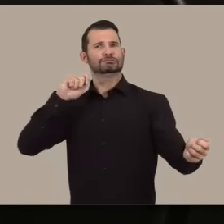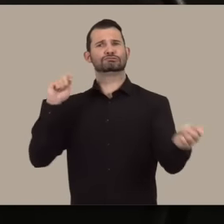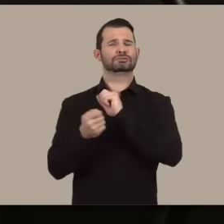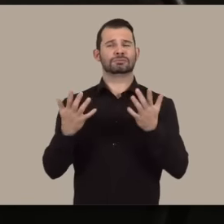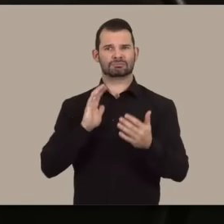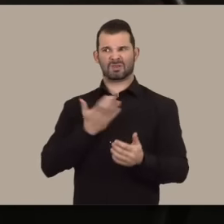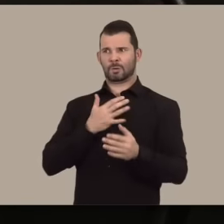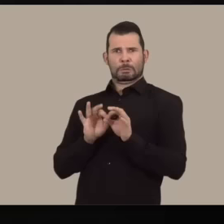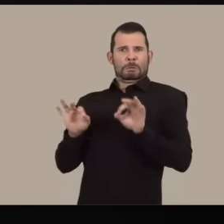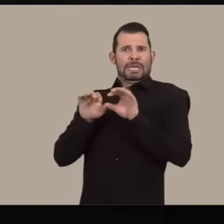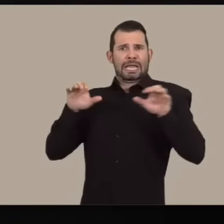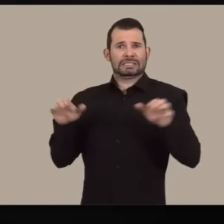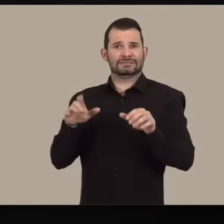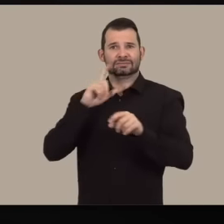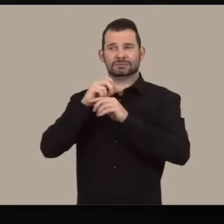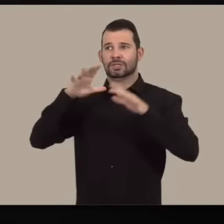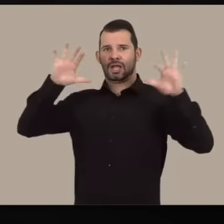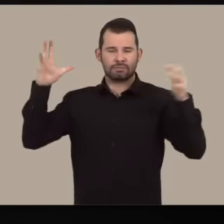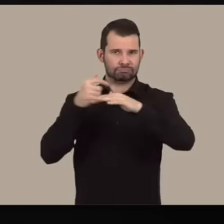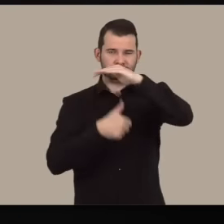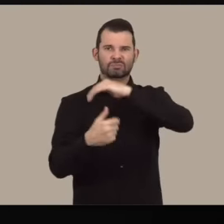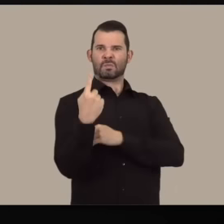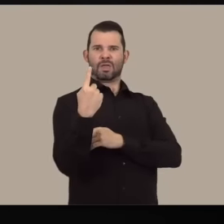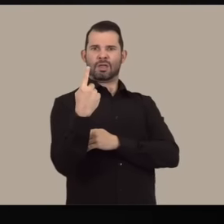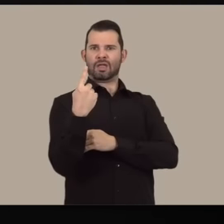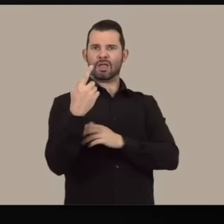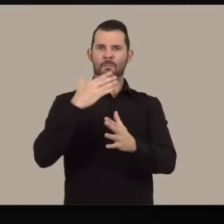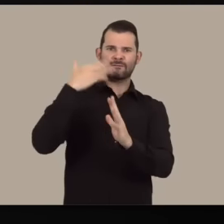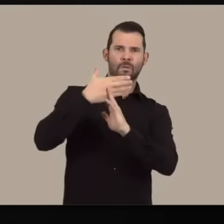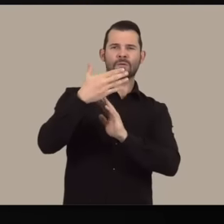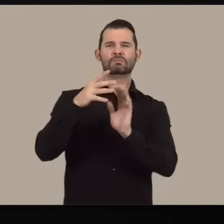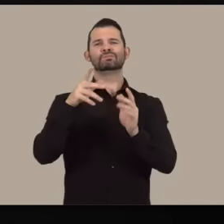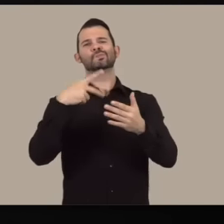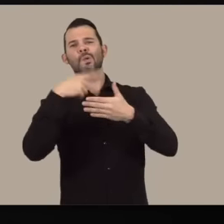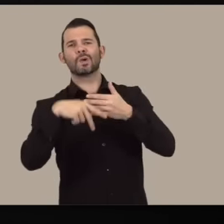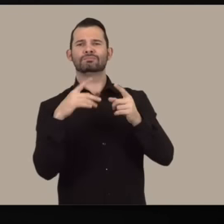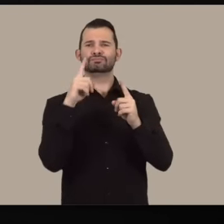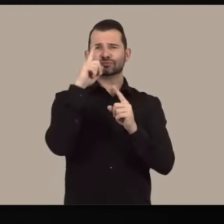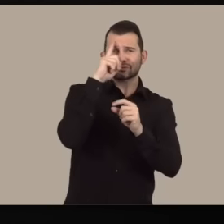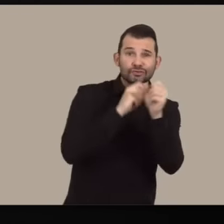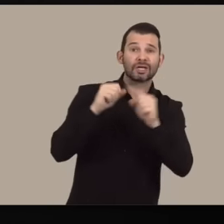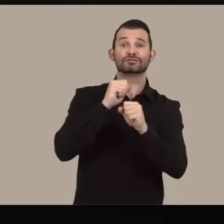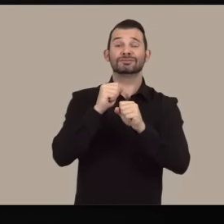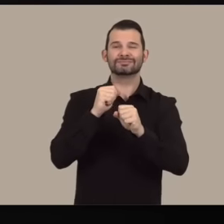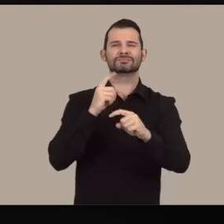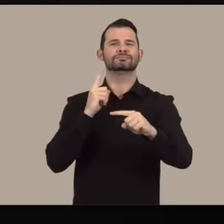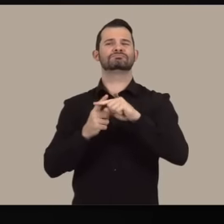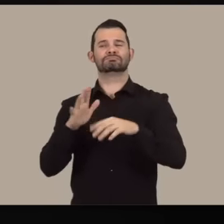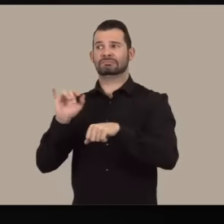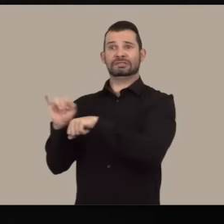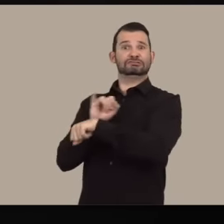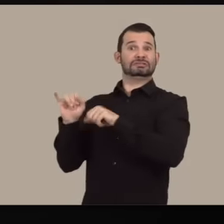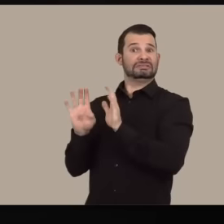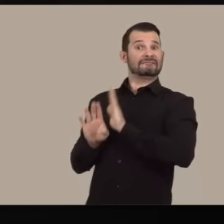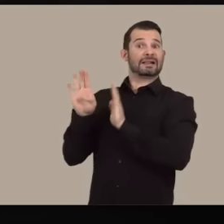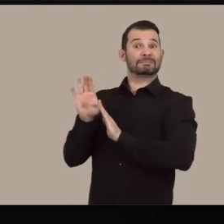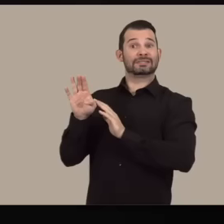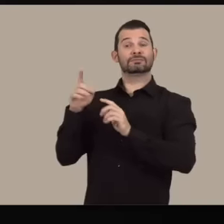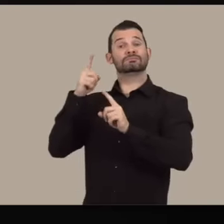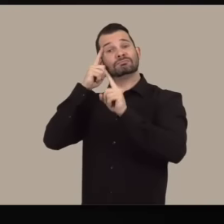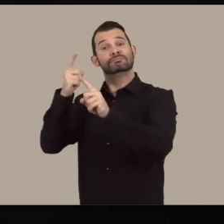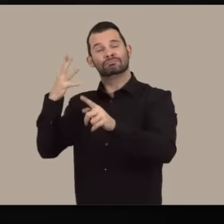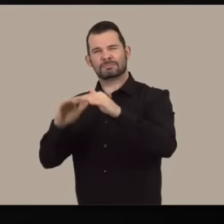team. One major change is that our core activities have been brought into a single portfolio of